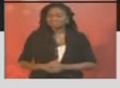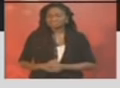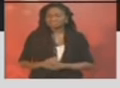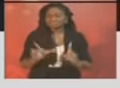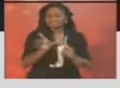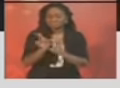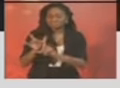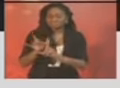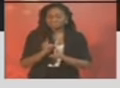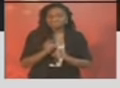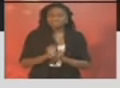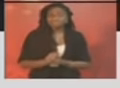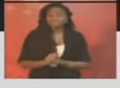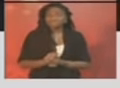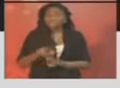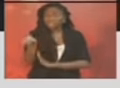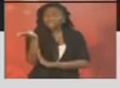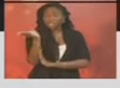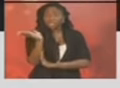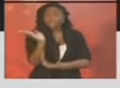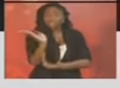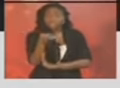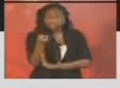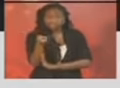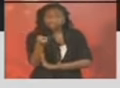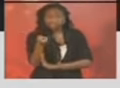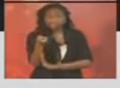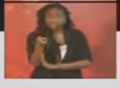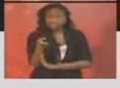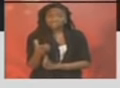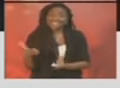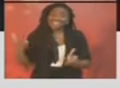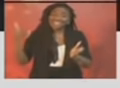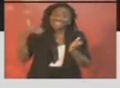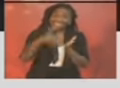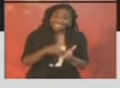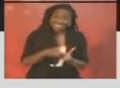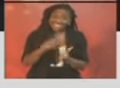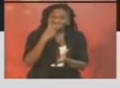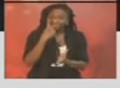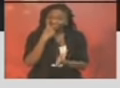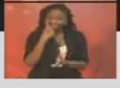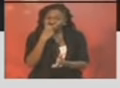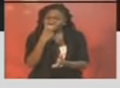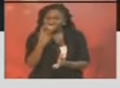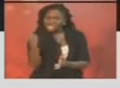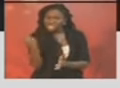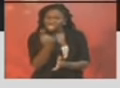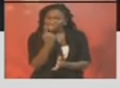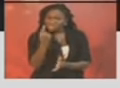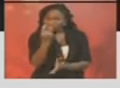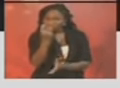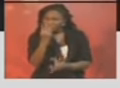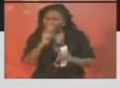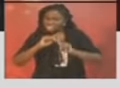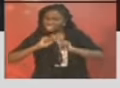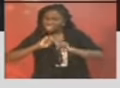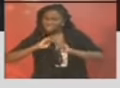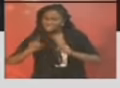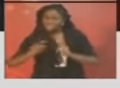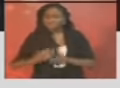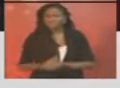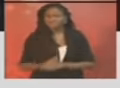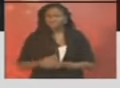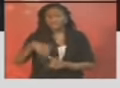So in terms of our deaths, this slide tells disaggregated by age again, and we're seeing a slightly different trend in terms of the persons infected. Remembering